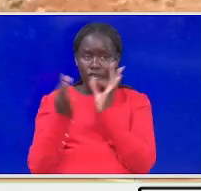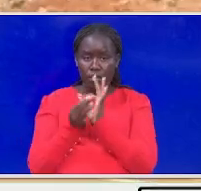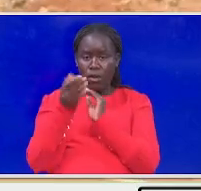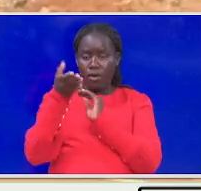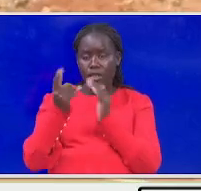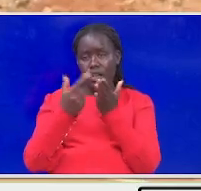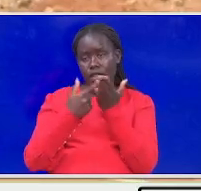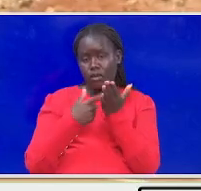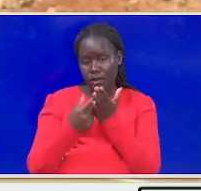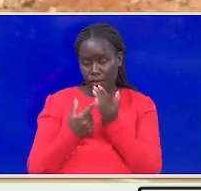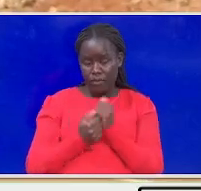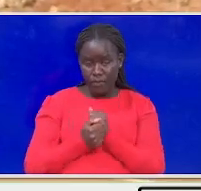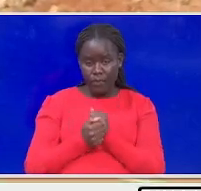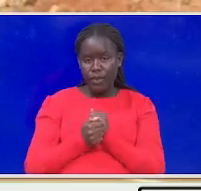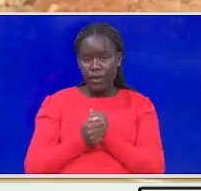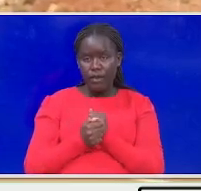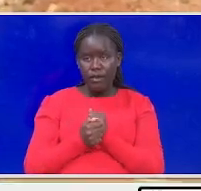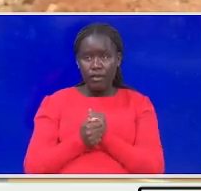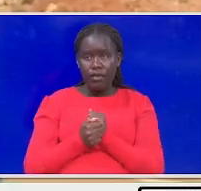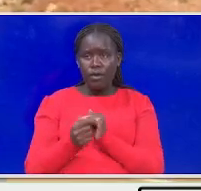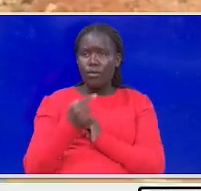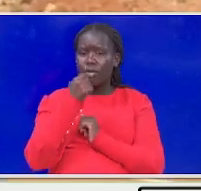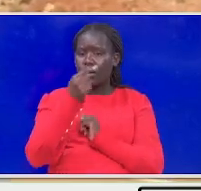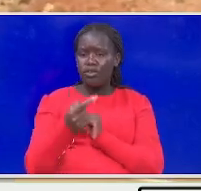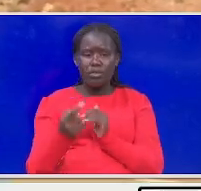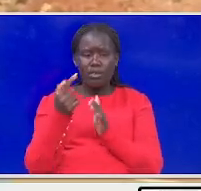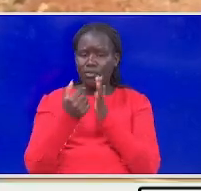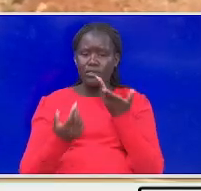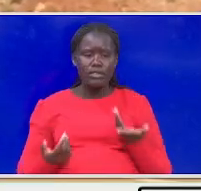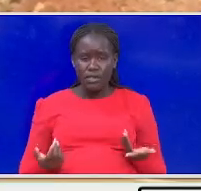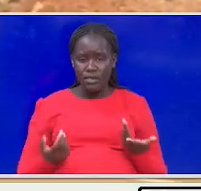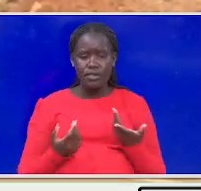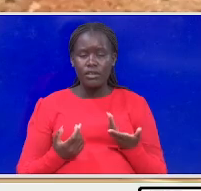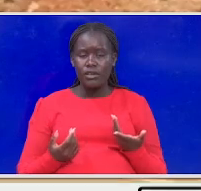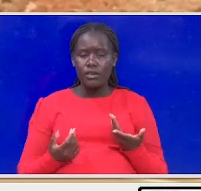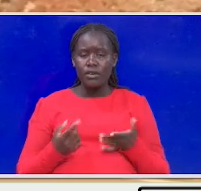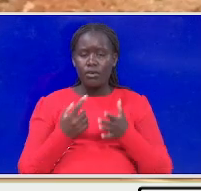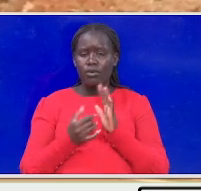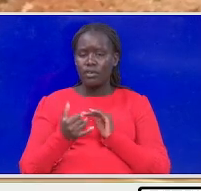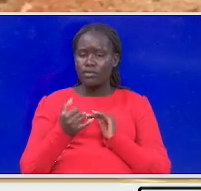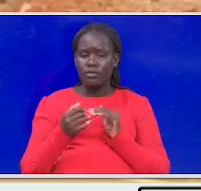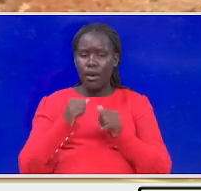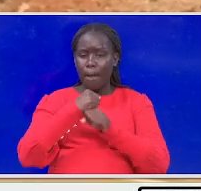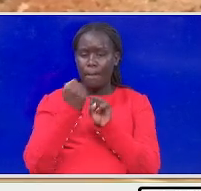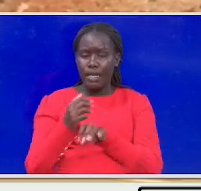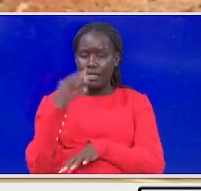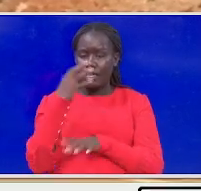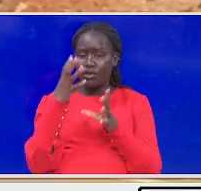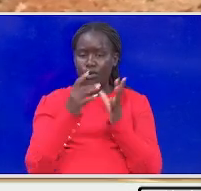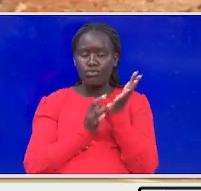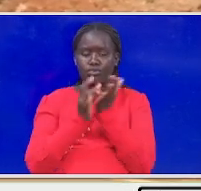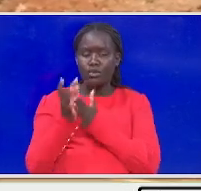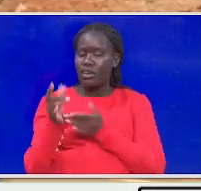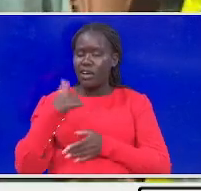debate. Wanini wanasema nini? Siwangetuambia sababu ile inafanya ati amwaguche. Sisi hatufurahishi na hiyo